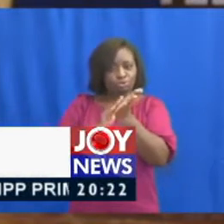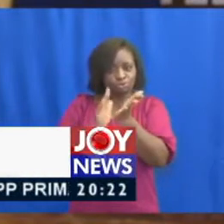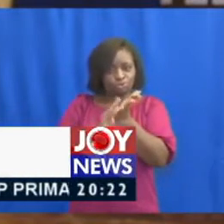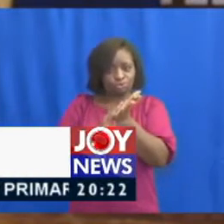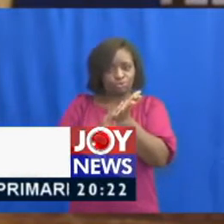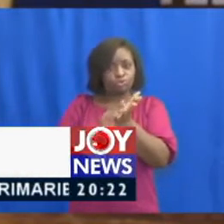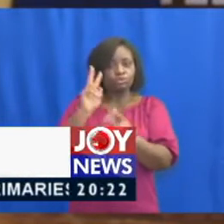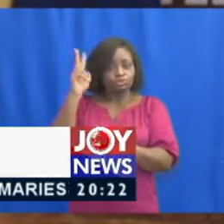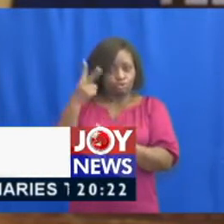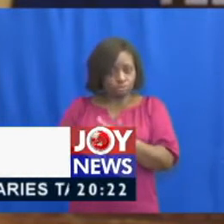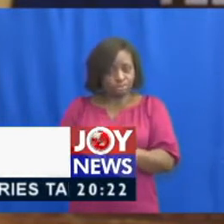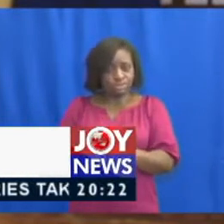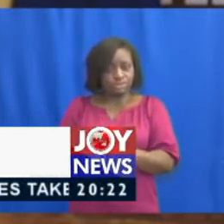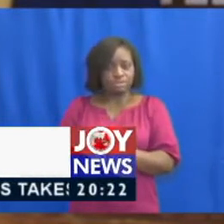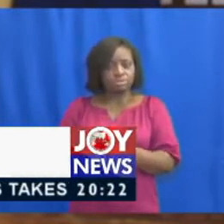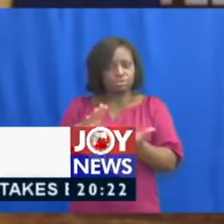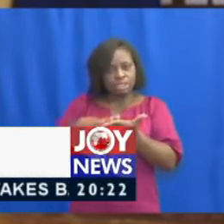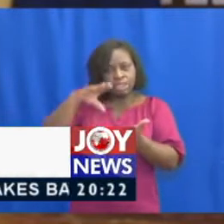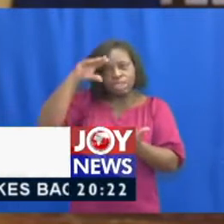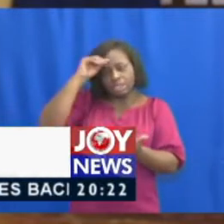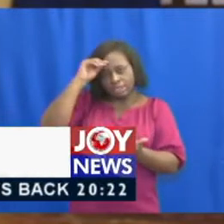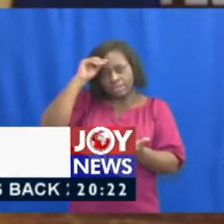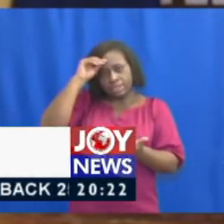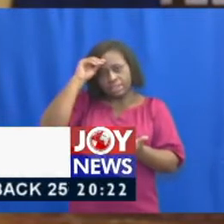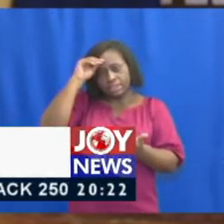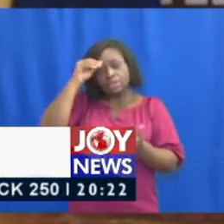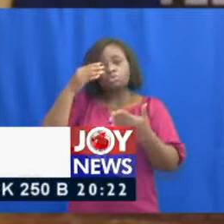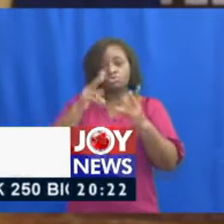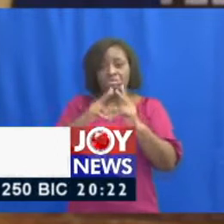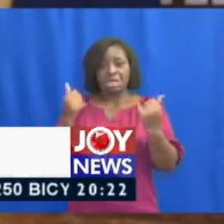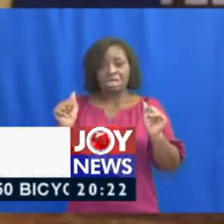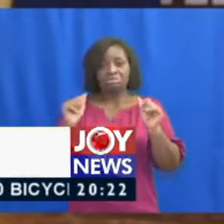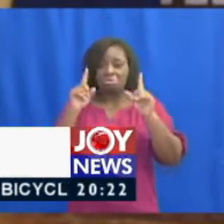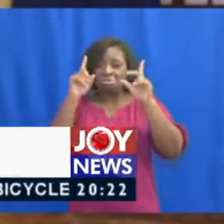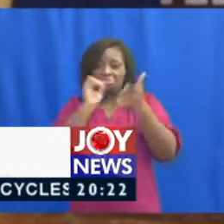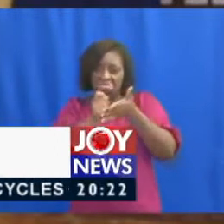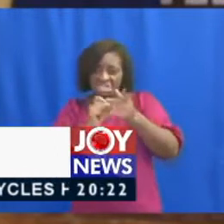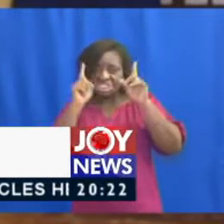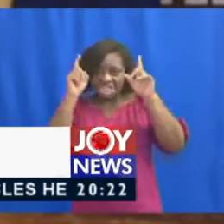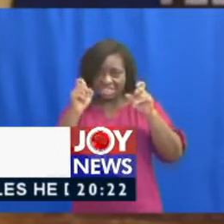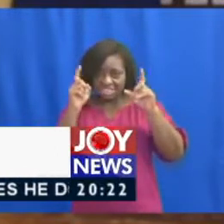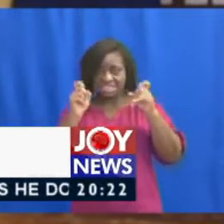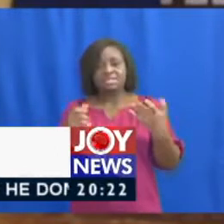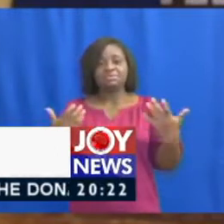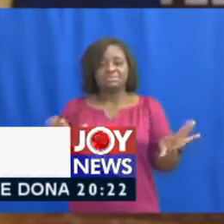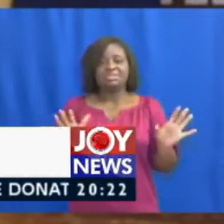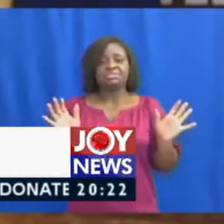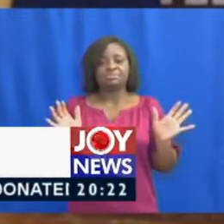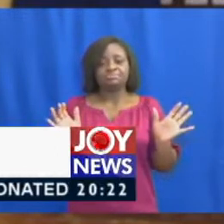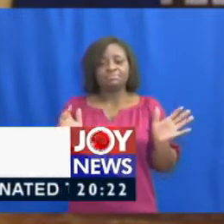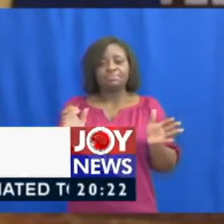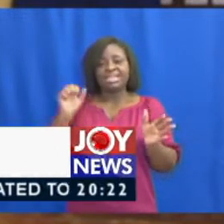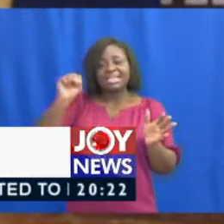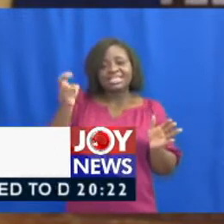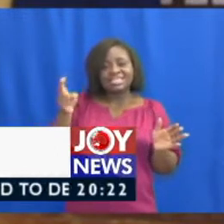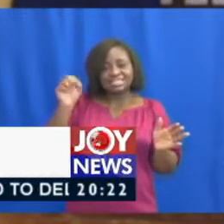Busumi Mienui, Aku Sunya Dea, now only to me at strong on social, a chatu. SHS